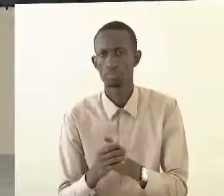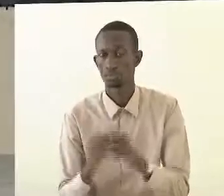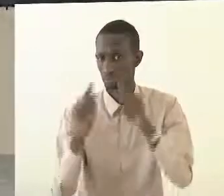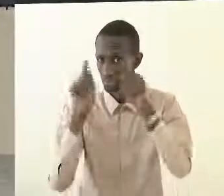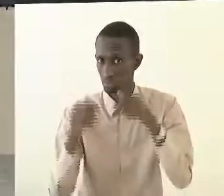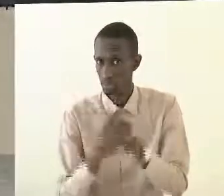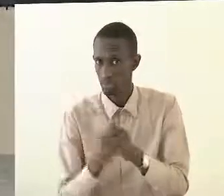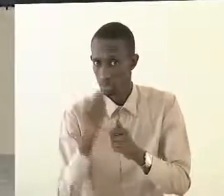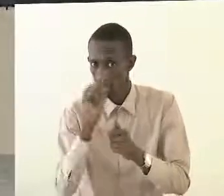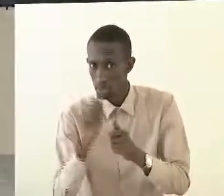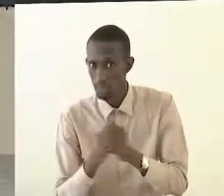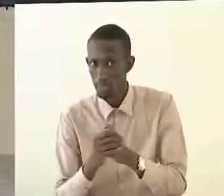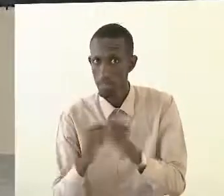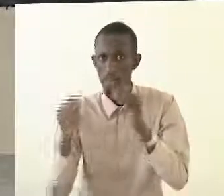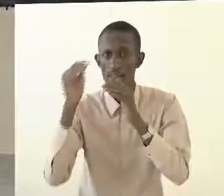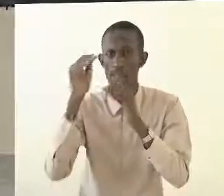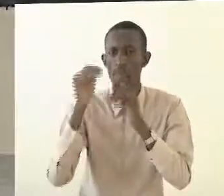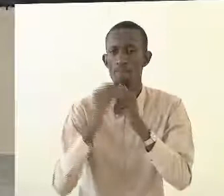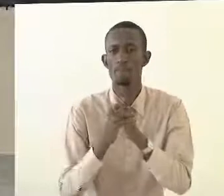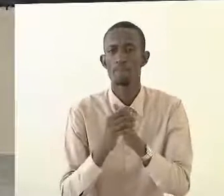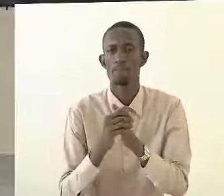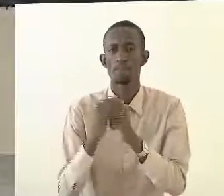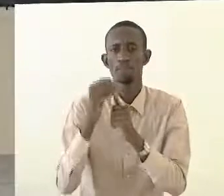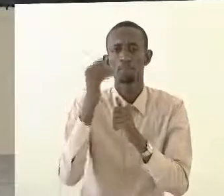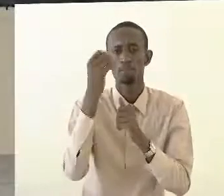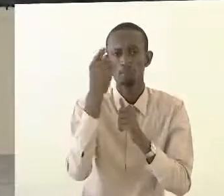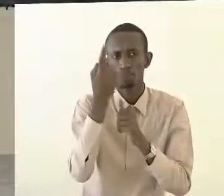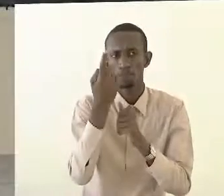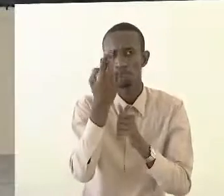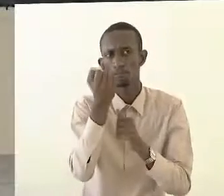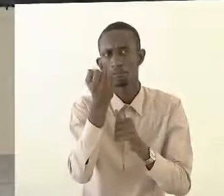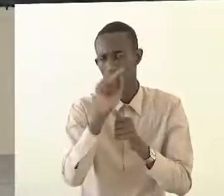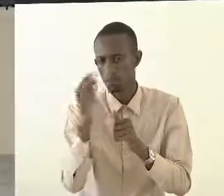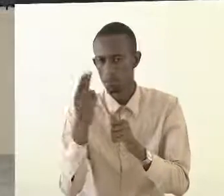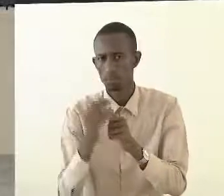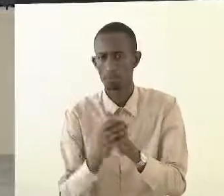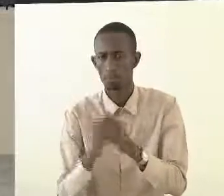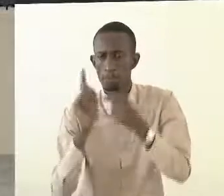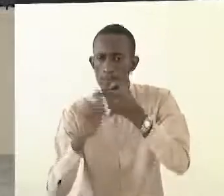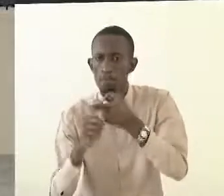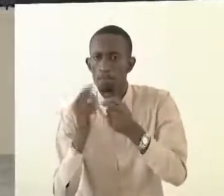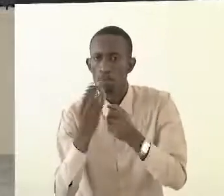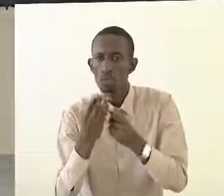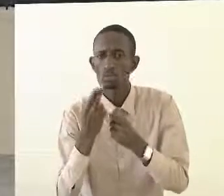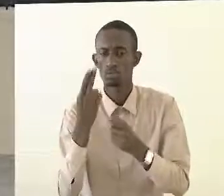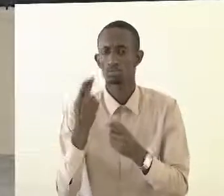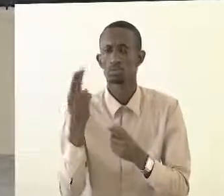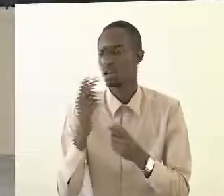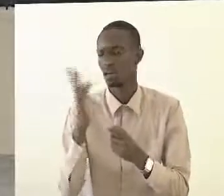Z power 5 divided by 2 plus 22,